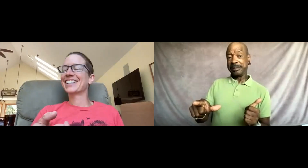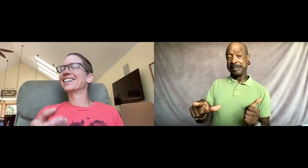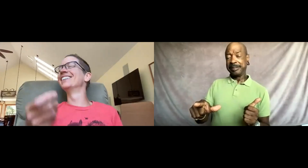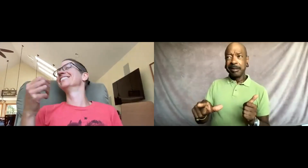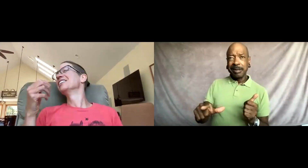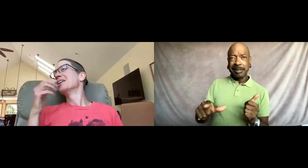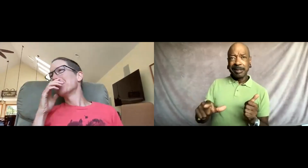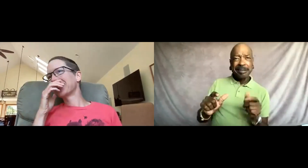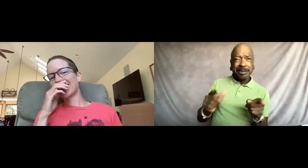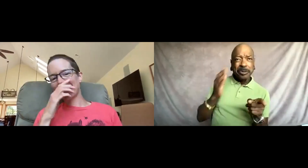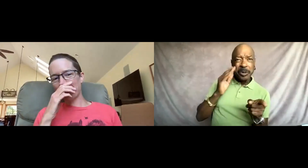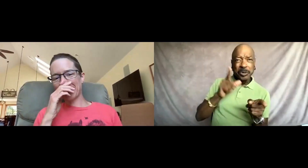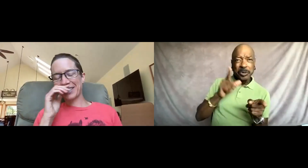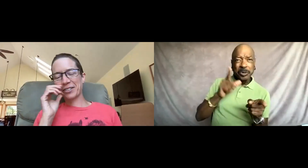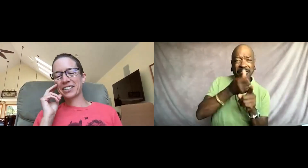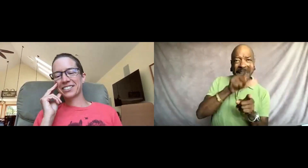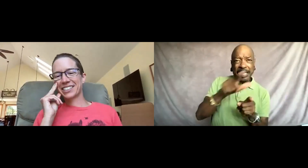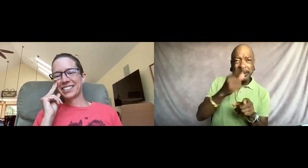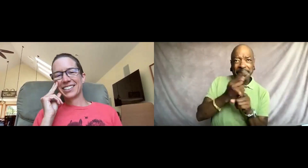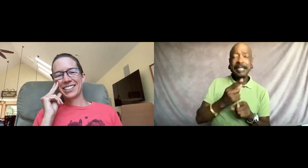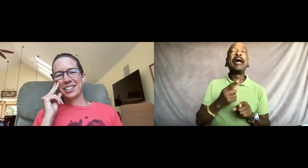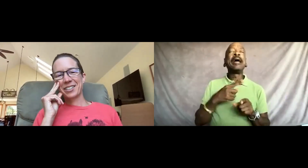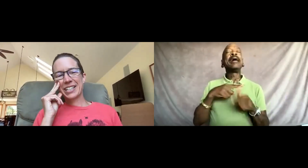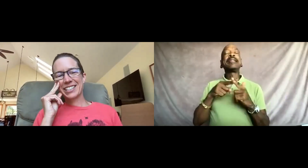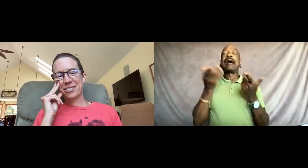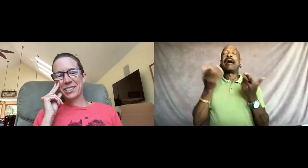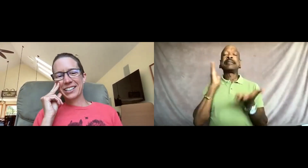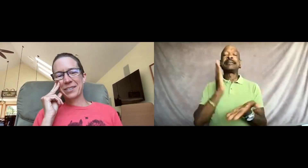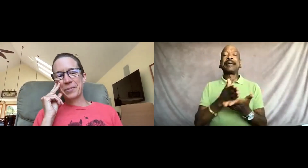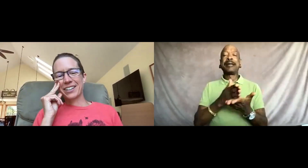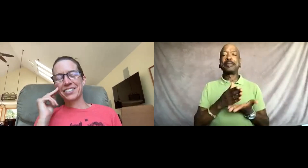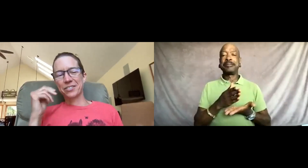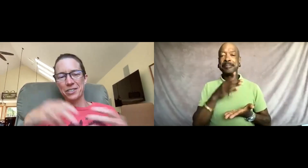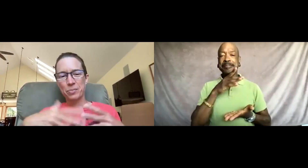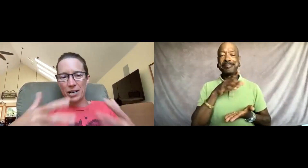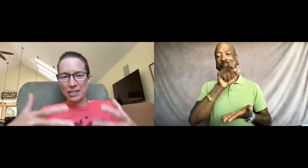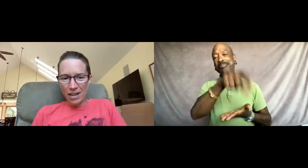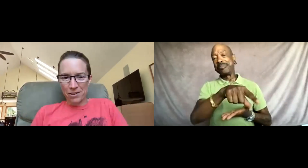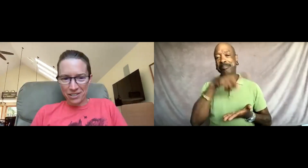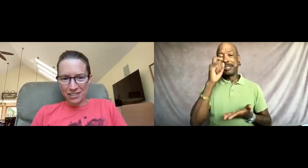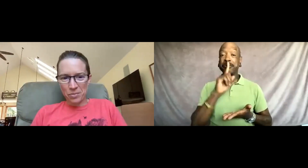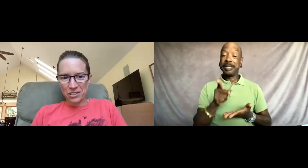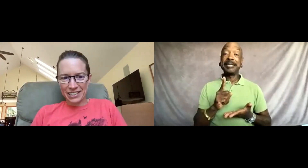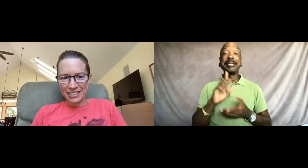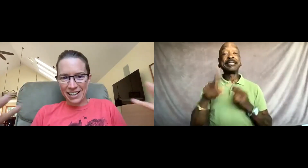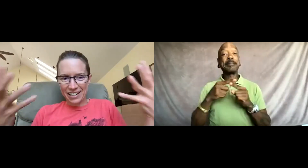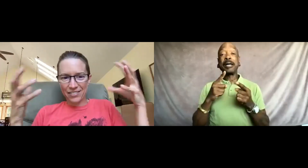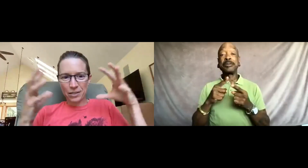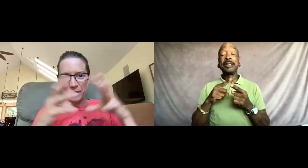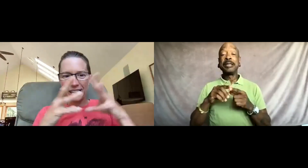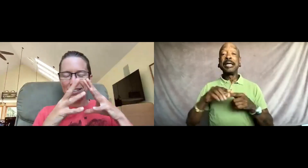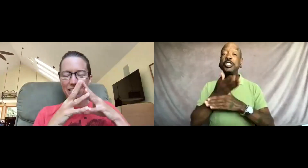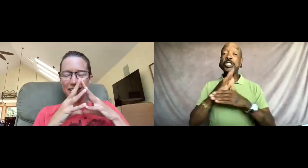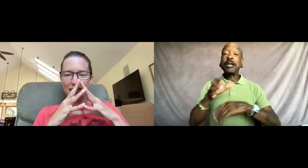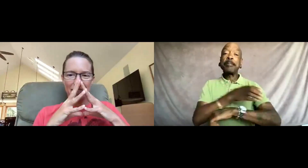right? But then I stopped being so literal because it's really about, spreading power to the community and not having